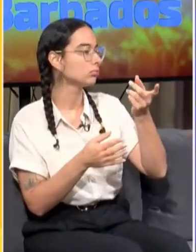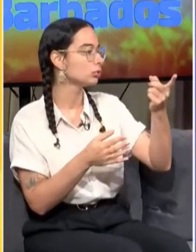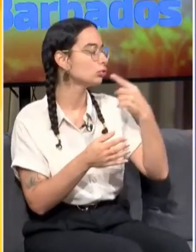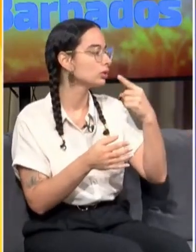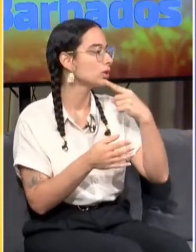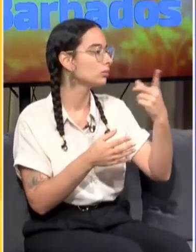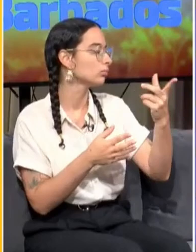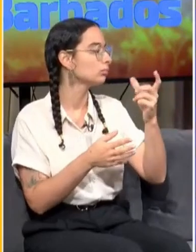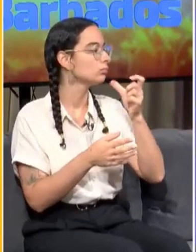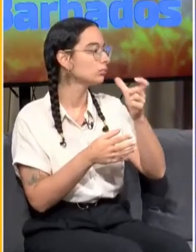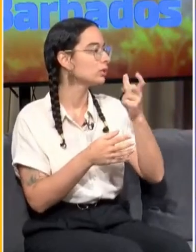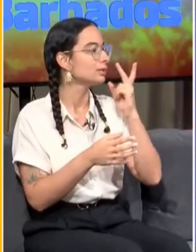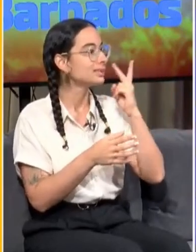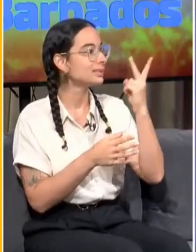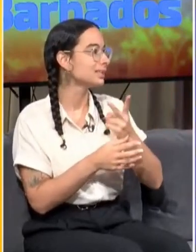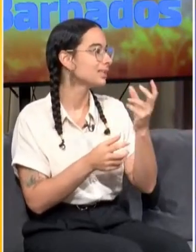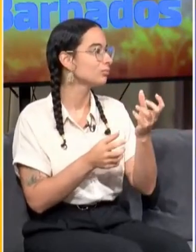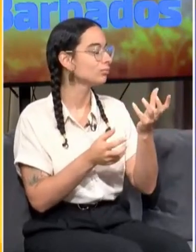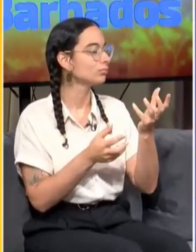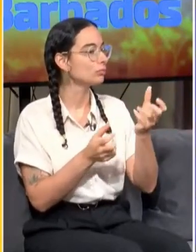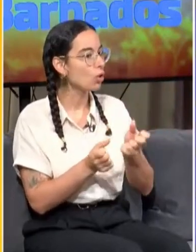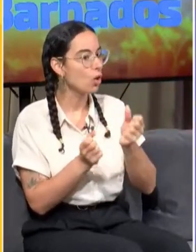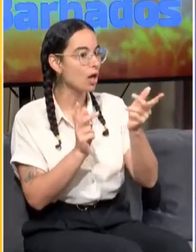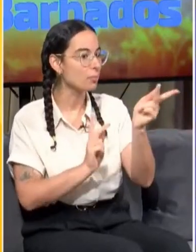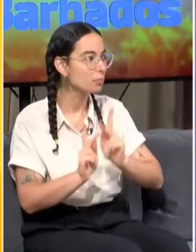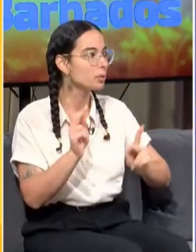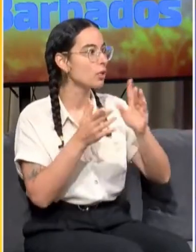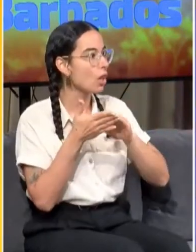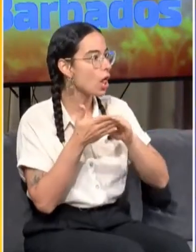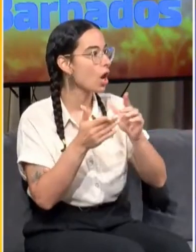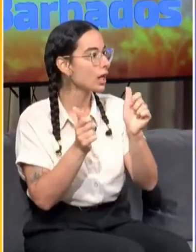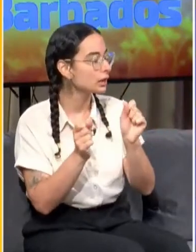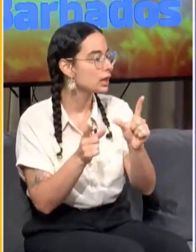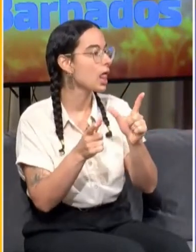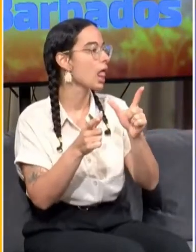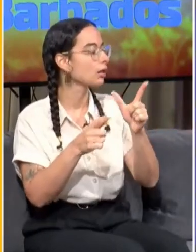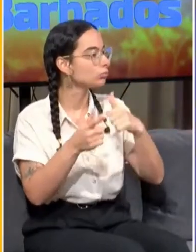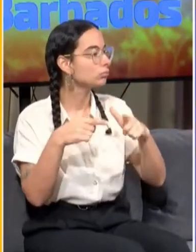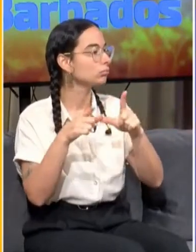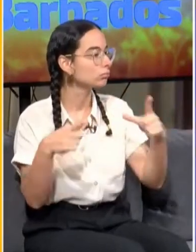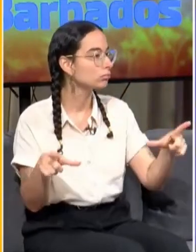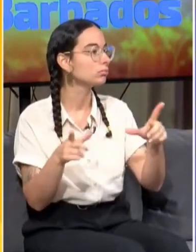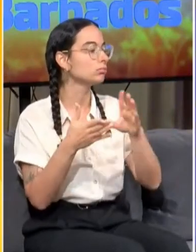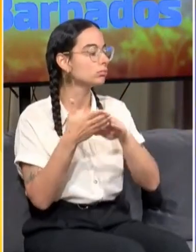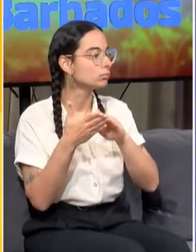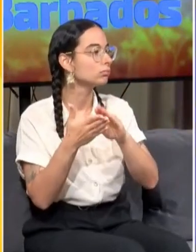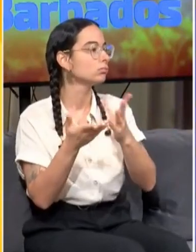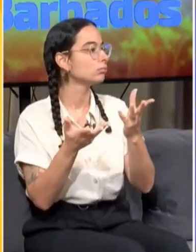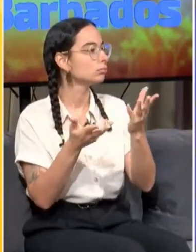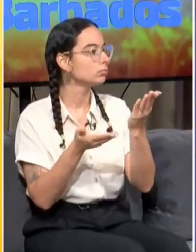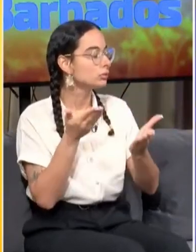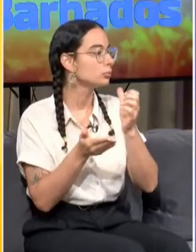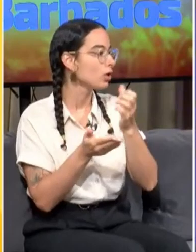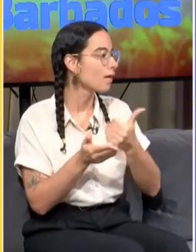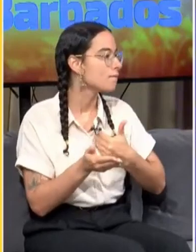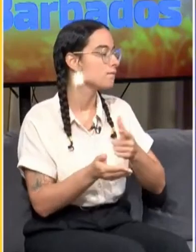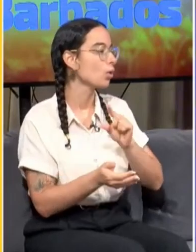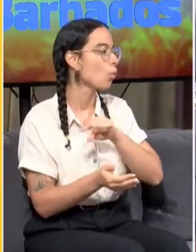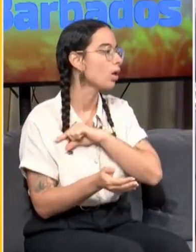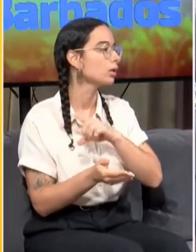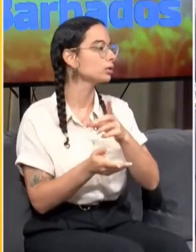people learning sign language or the quality sign language and interpreters that we need to be able